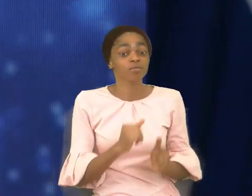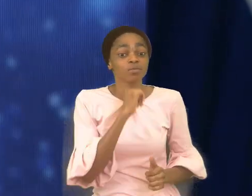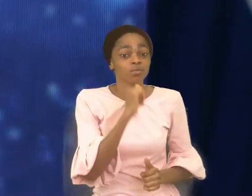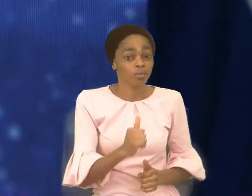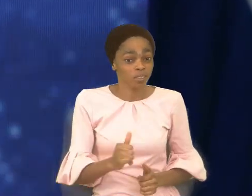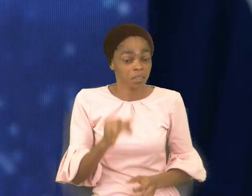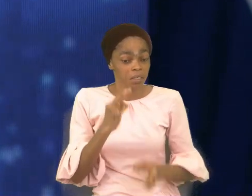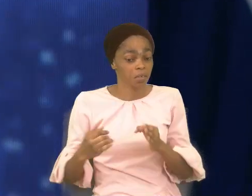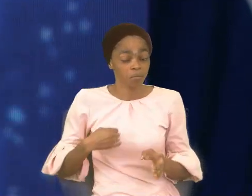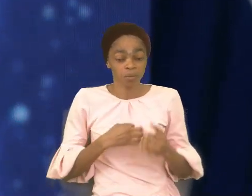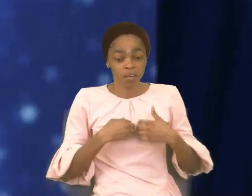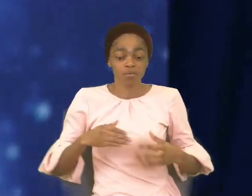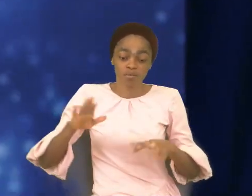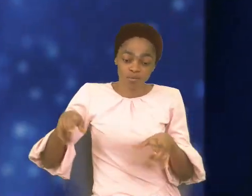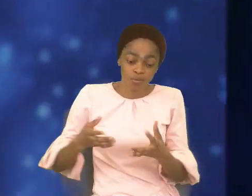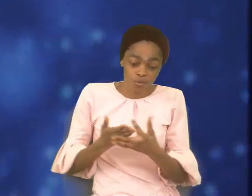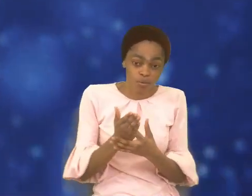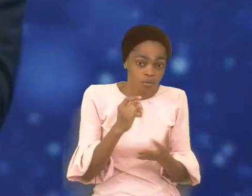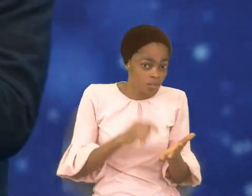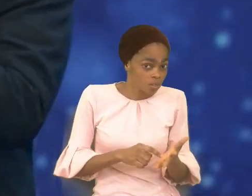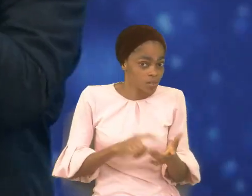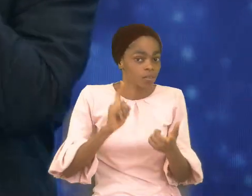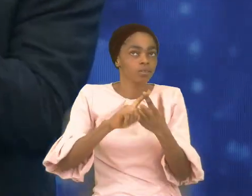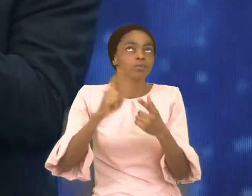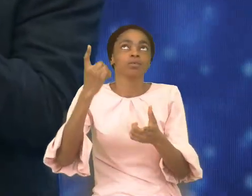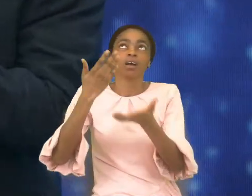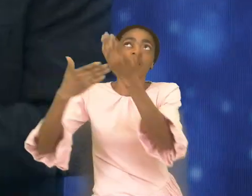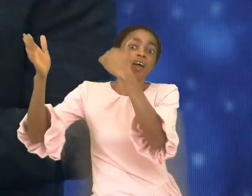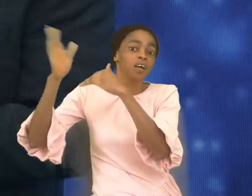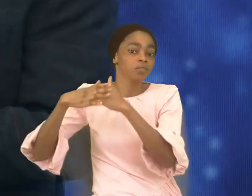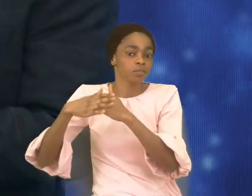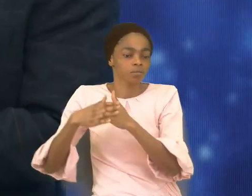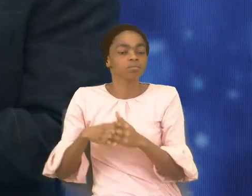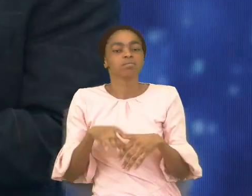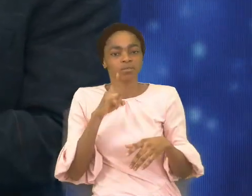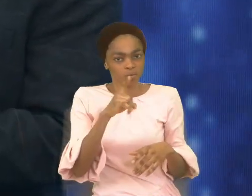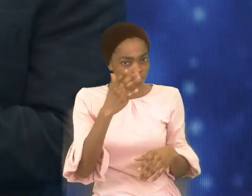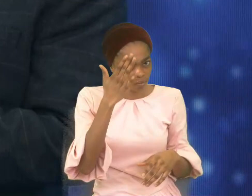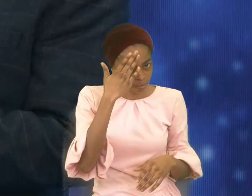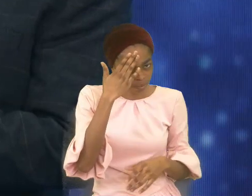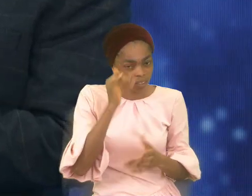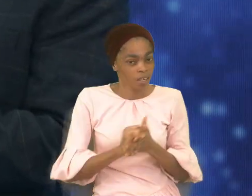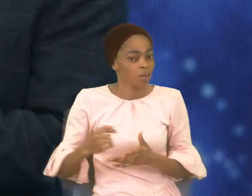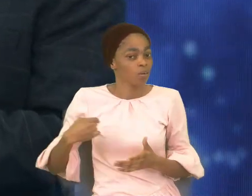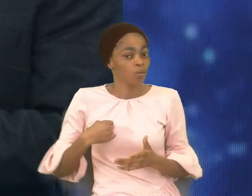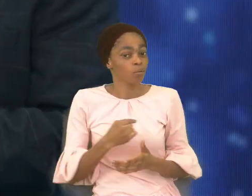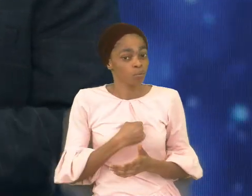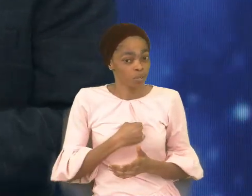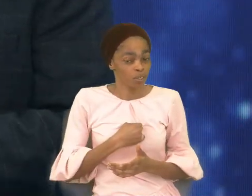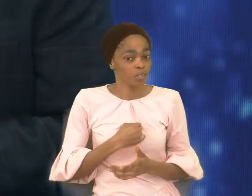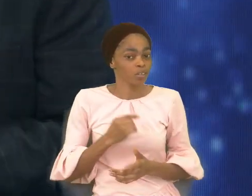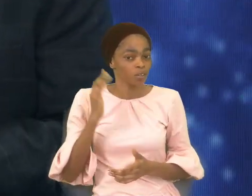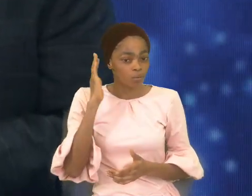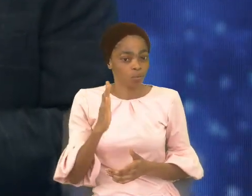land, still know that we will not bow down to your idol.